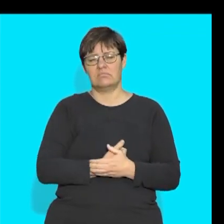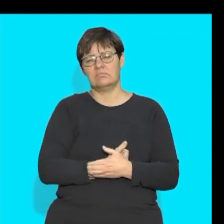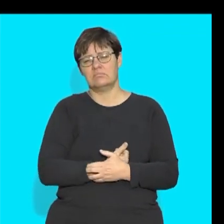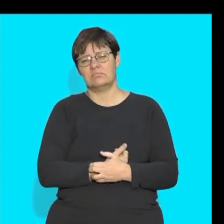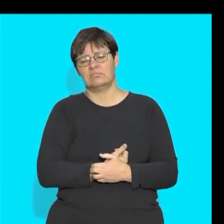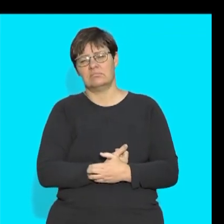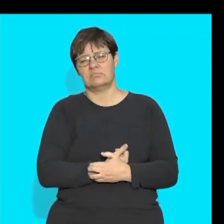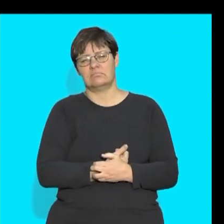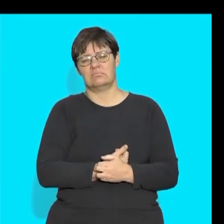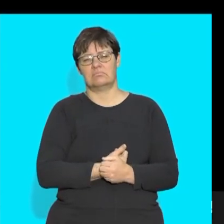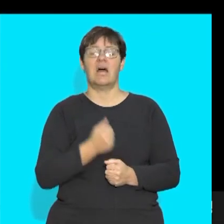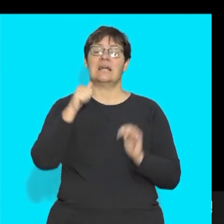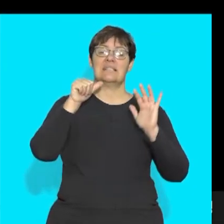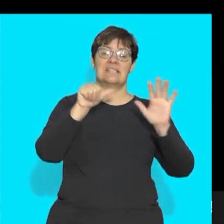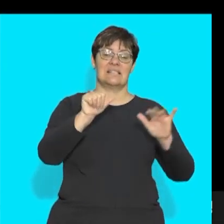713827, comma